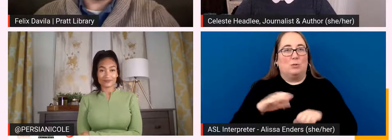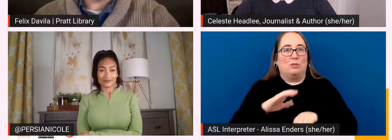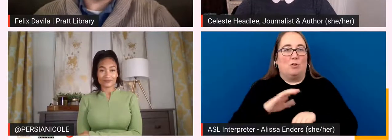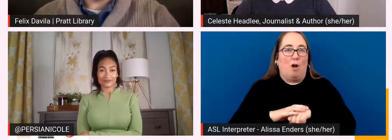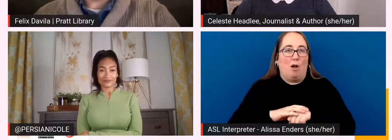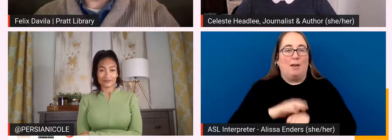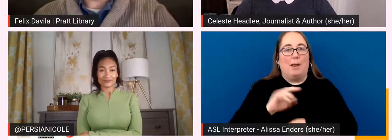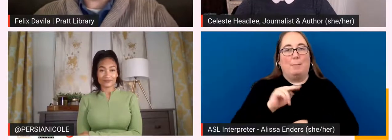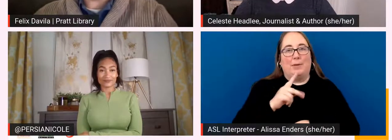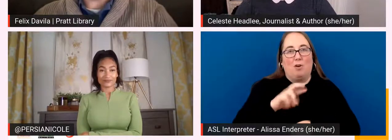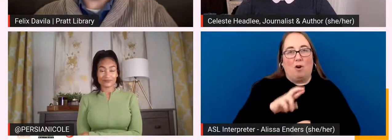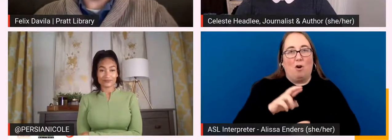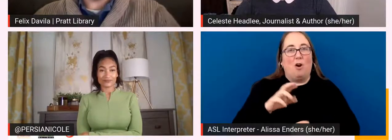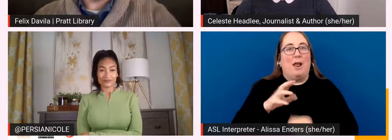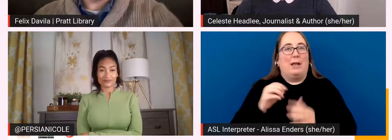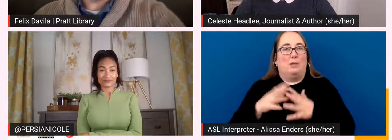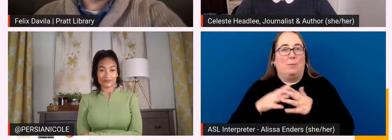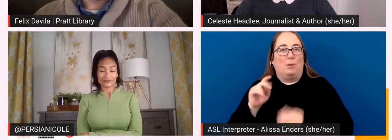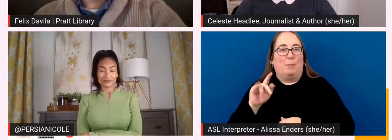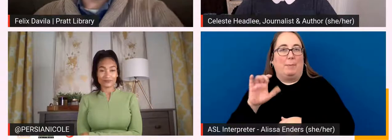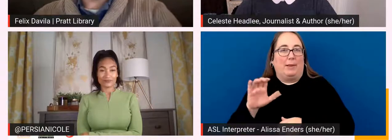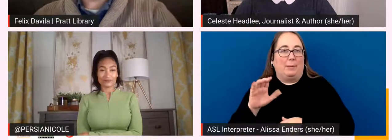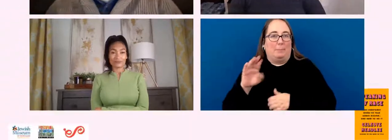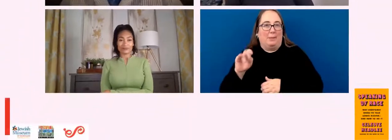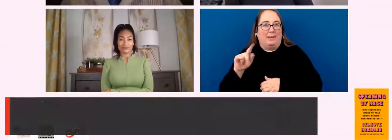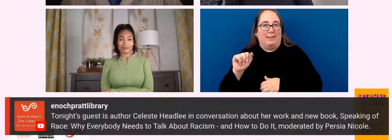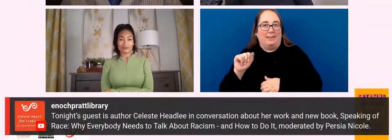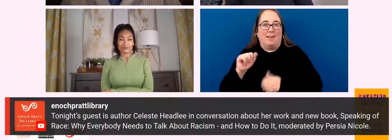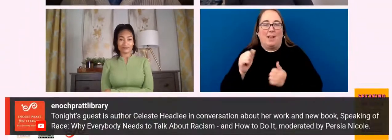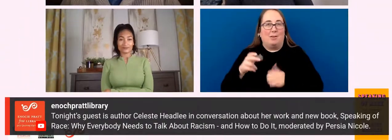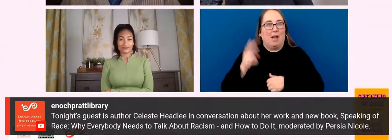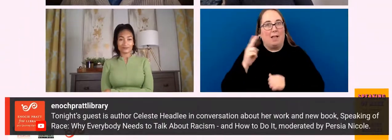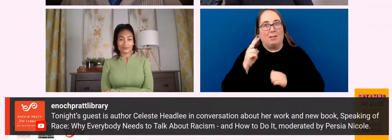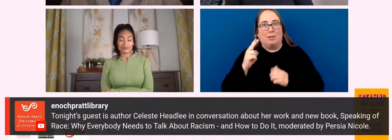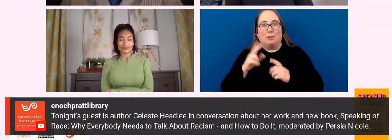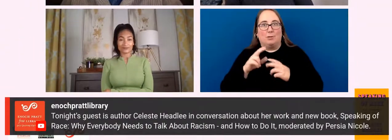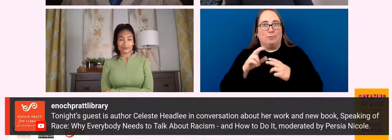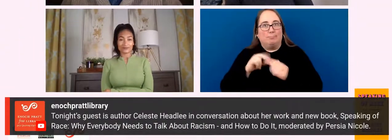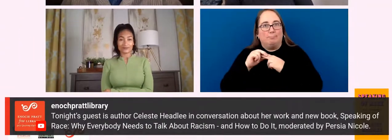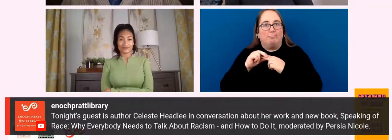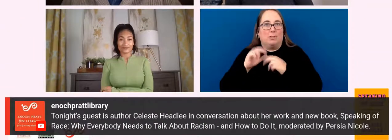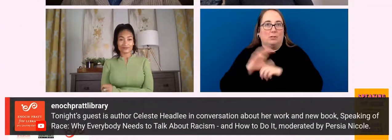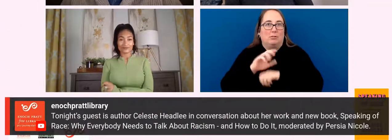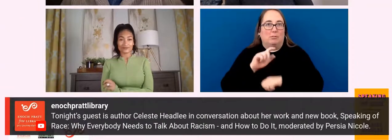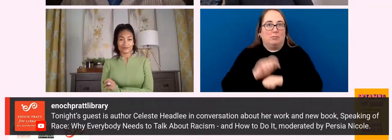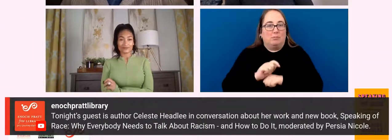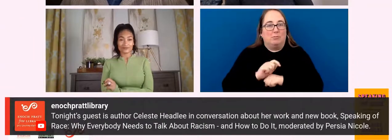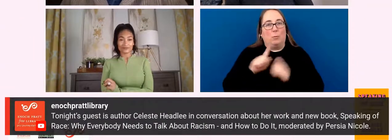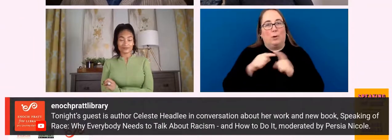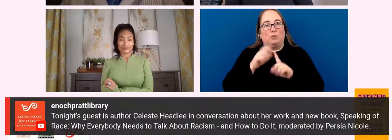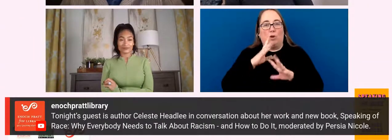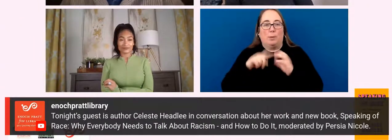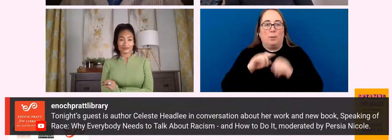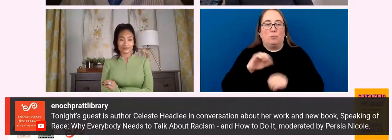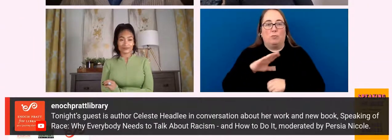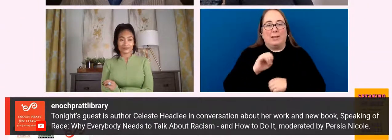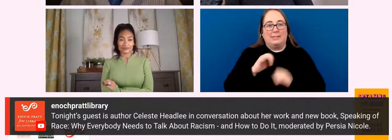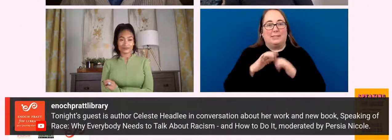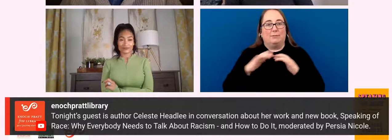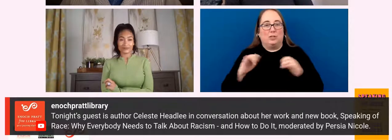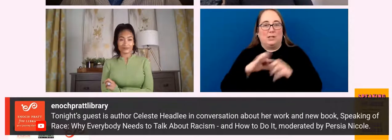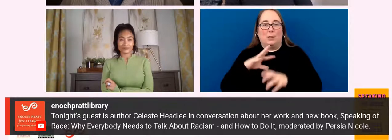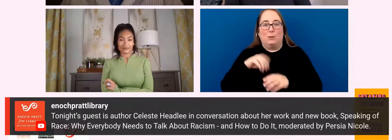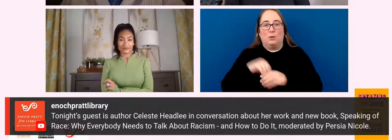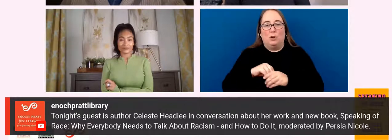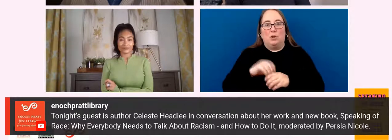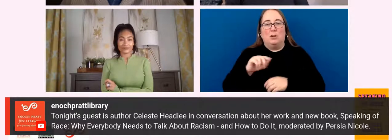Public Media, and a highly sought consultant advising companies around the world on conversations about race, diversity, and inclusion. Her TED